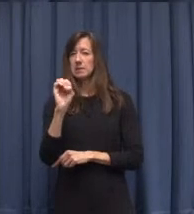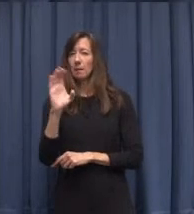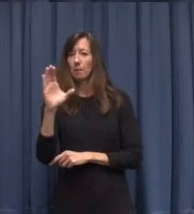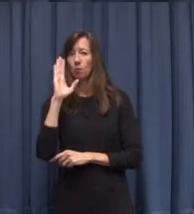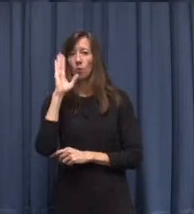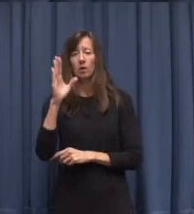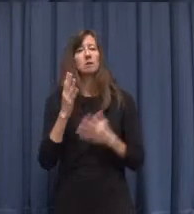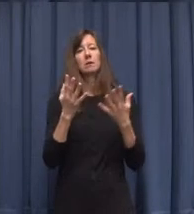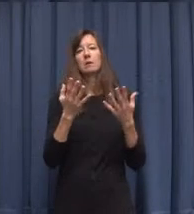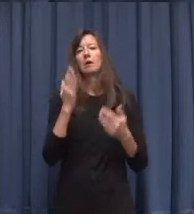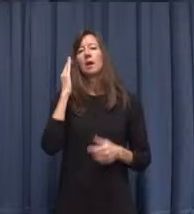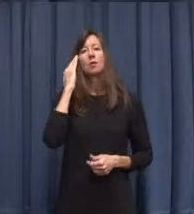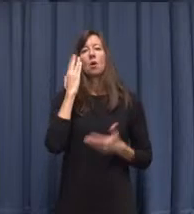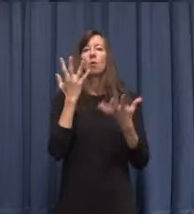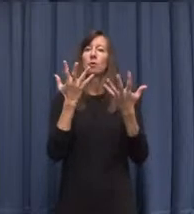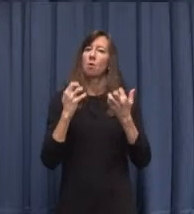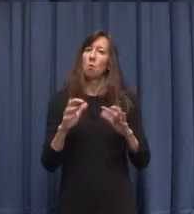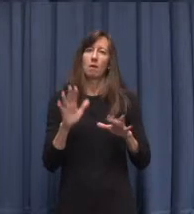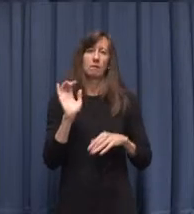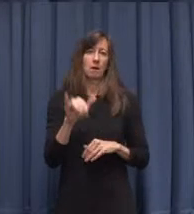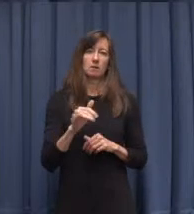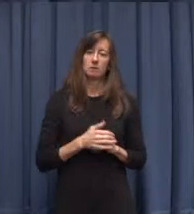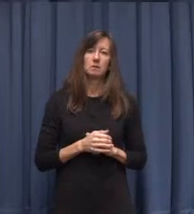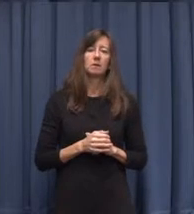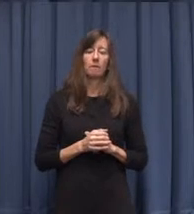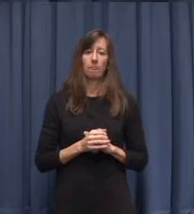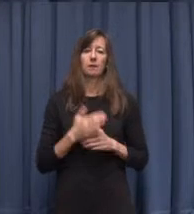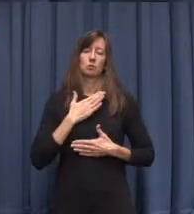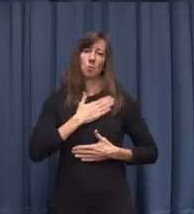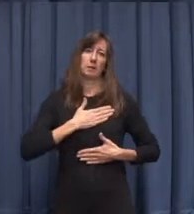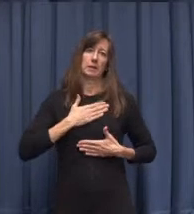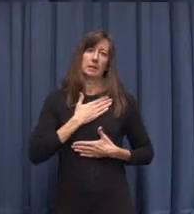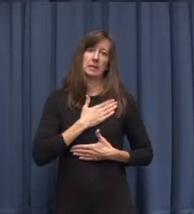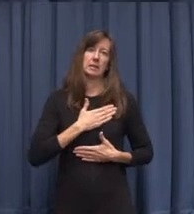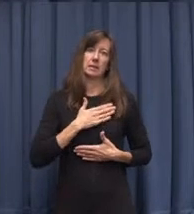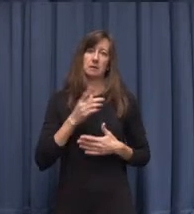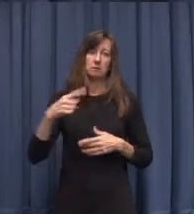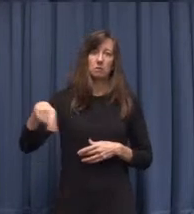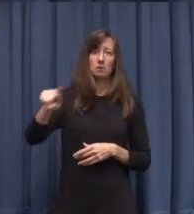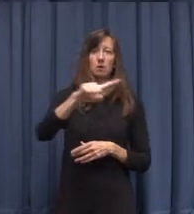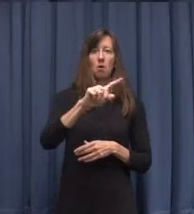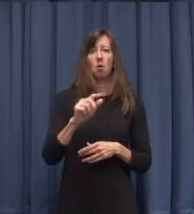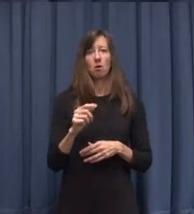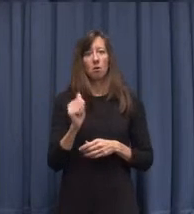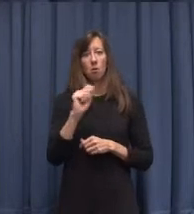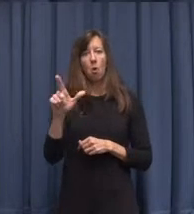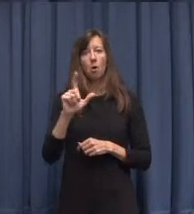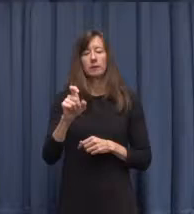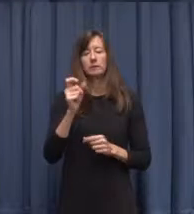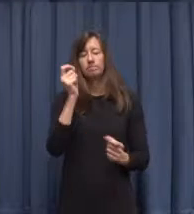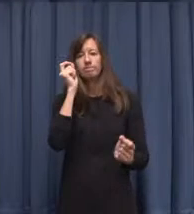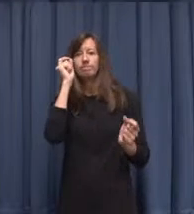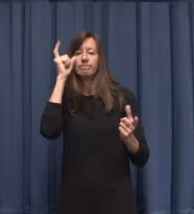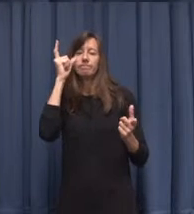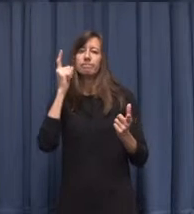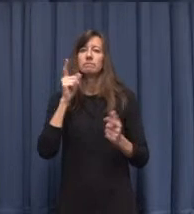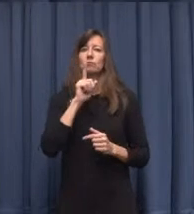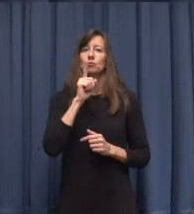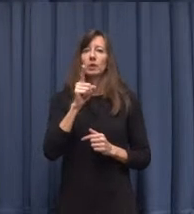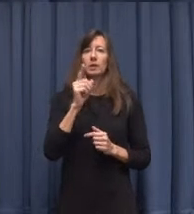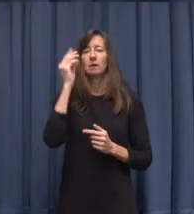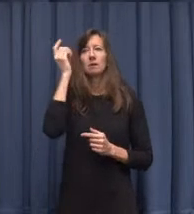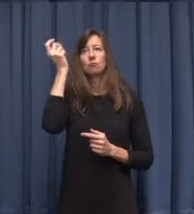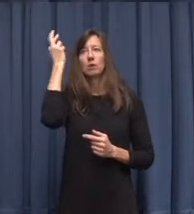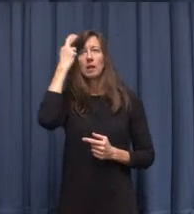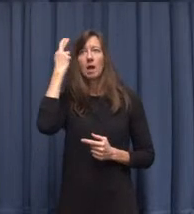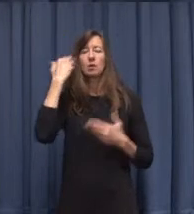numbers and what we're seeing as a collective wake-up call and call to action. Hospital capacity,